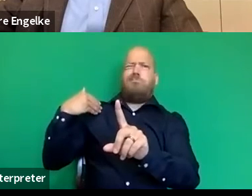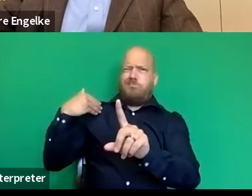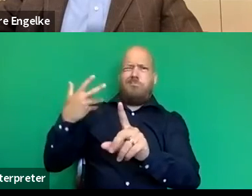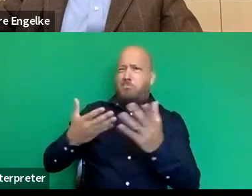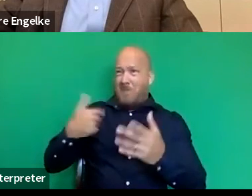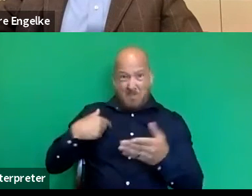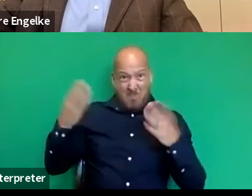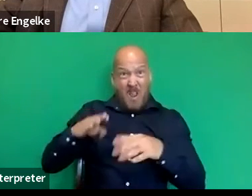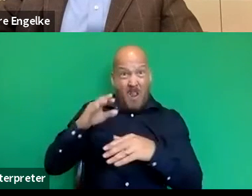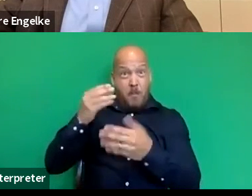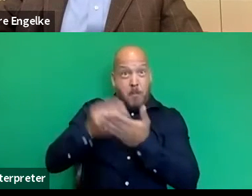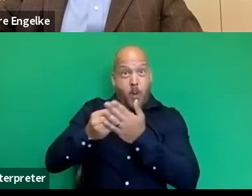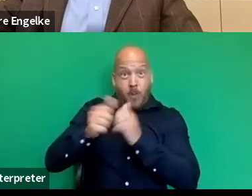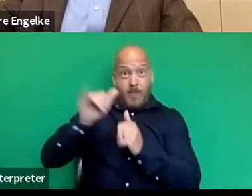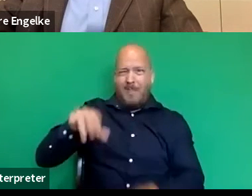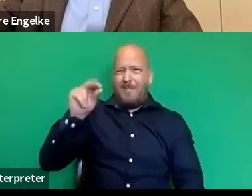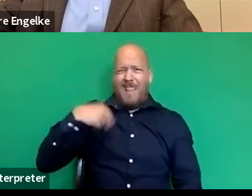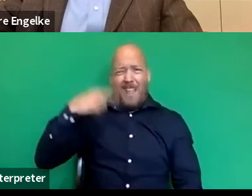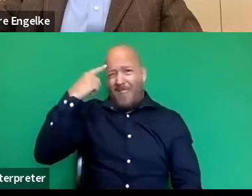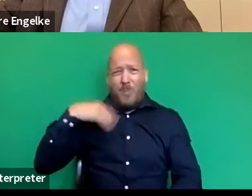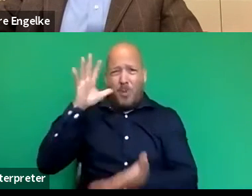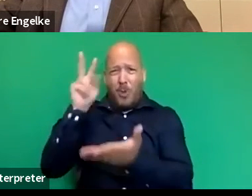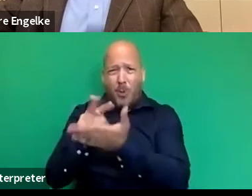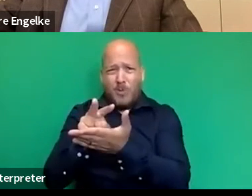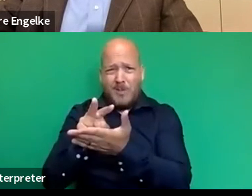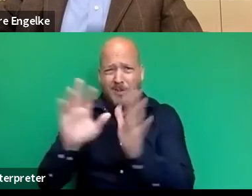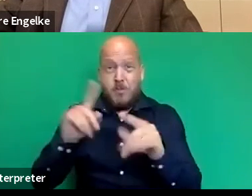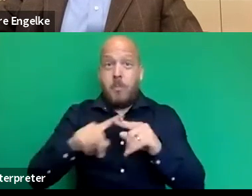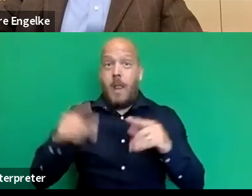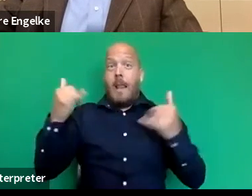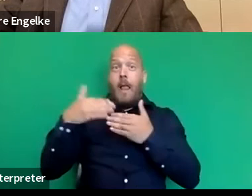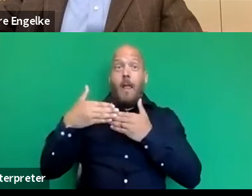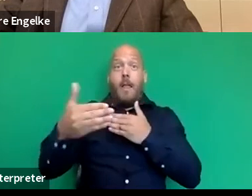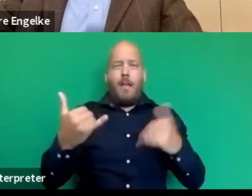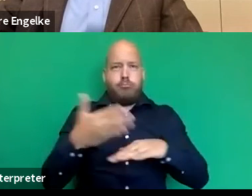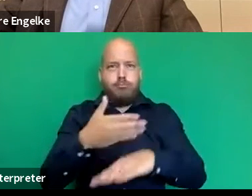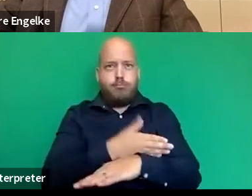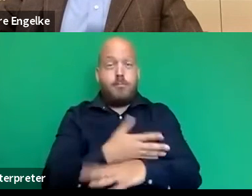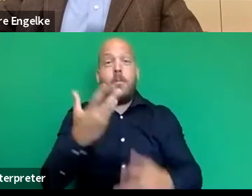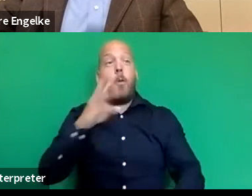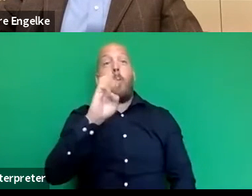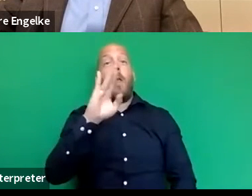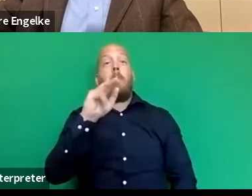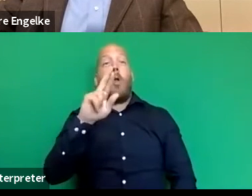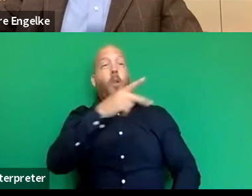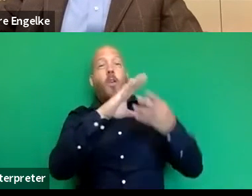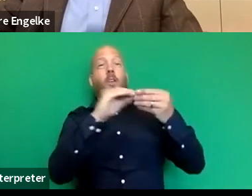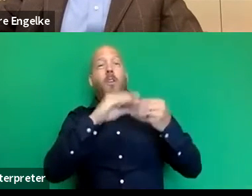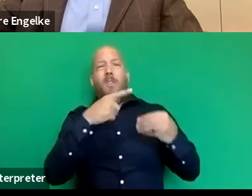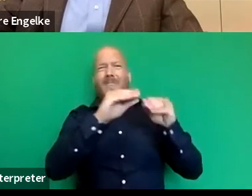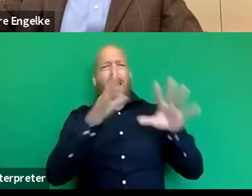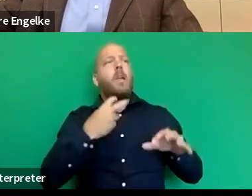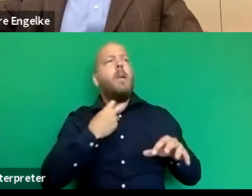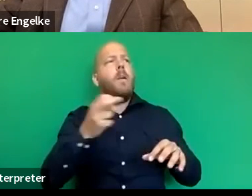who had a really clear voice. Female speaker, men's voices tend to process better, but you know, her voice